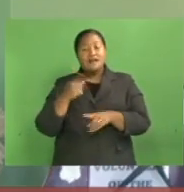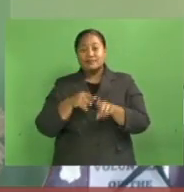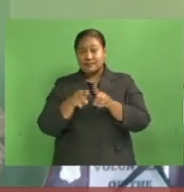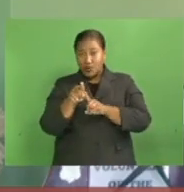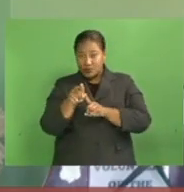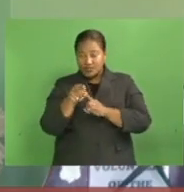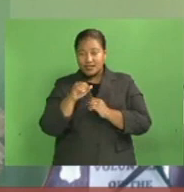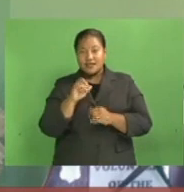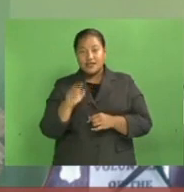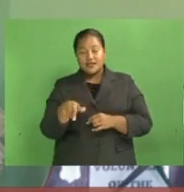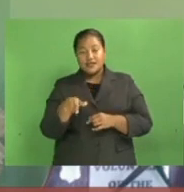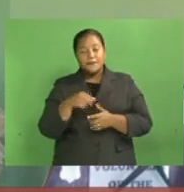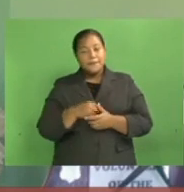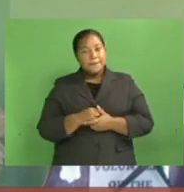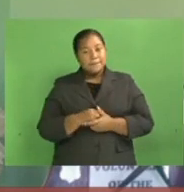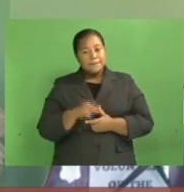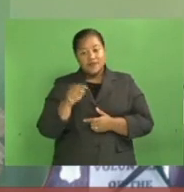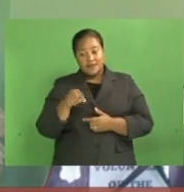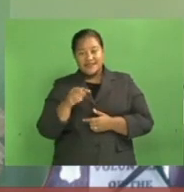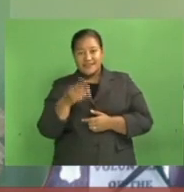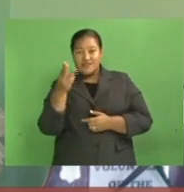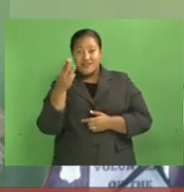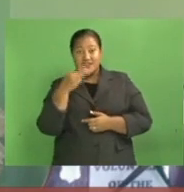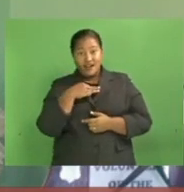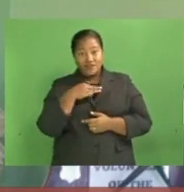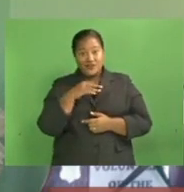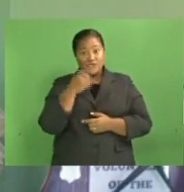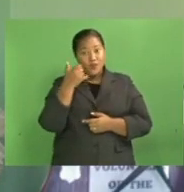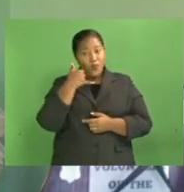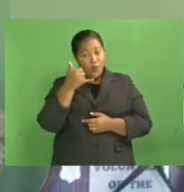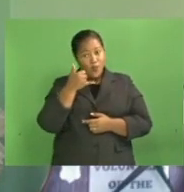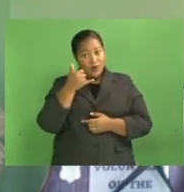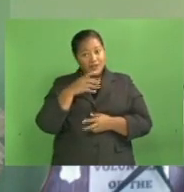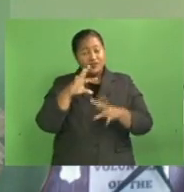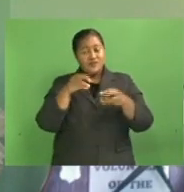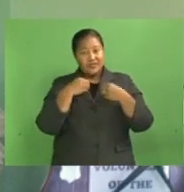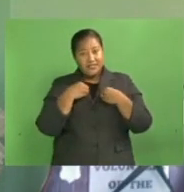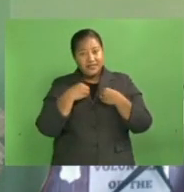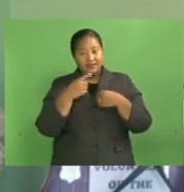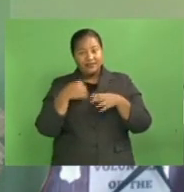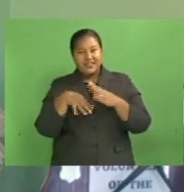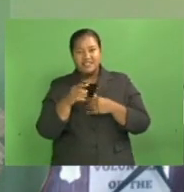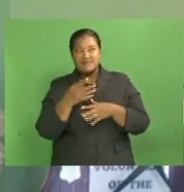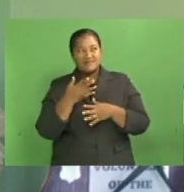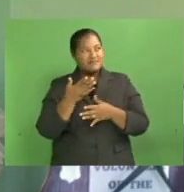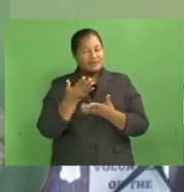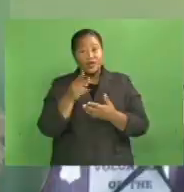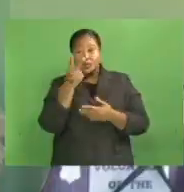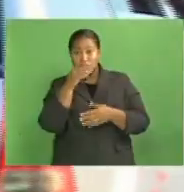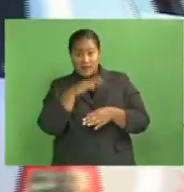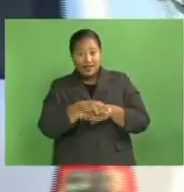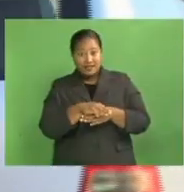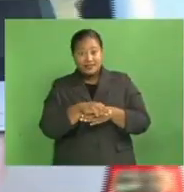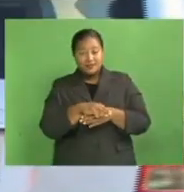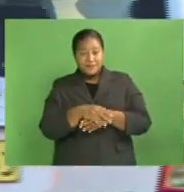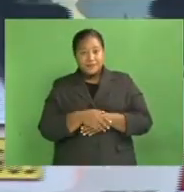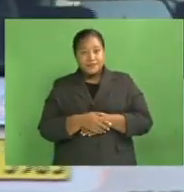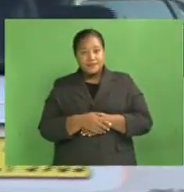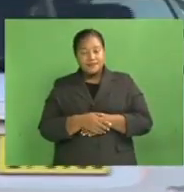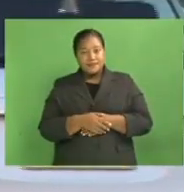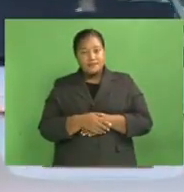Mostly these 300 calls is usually received in the span of 2 months.